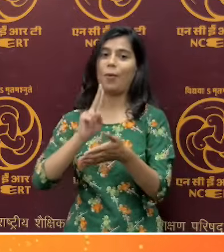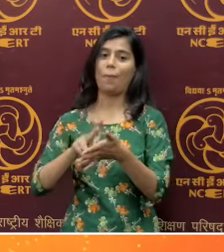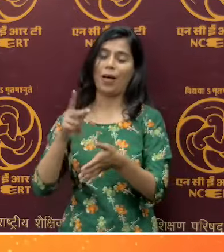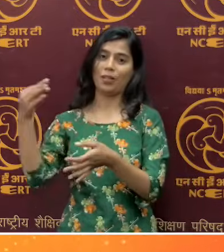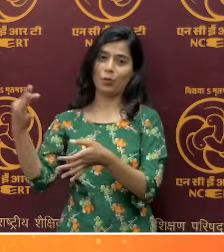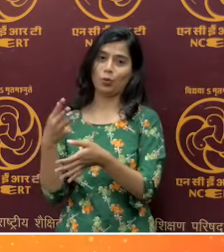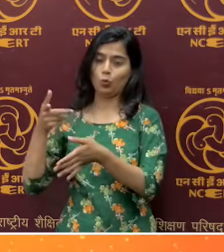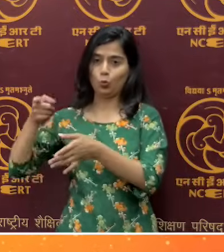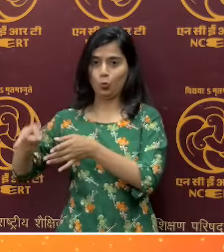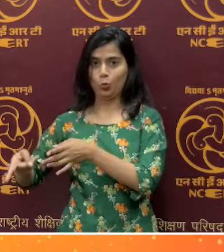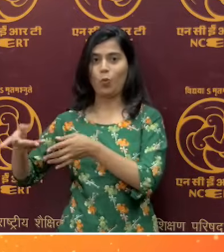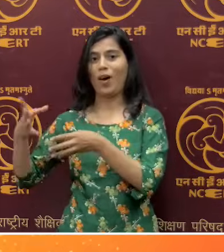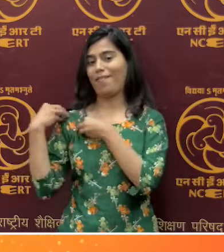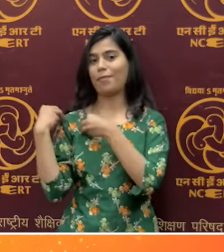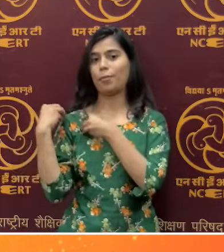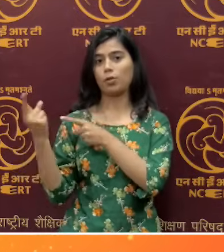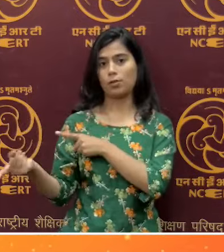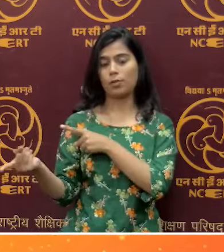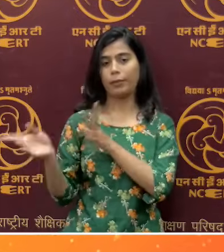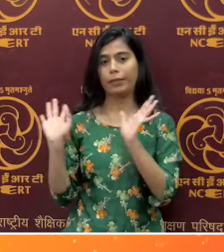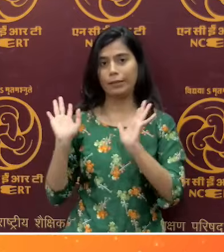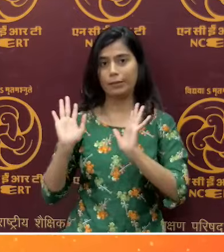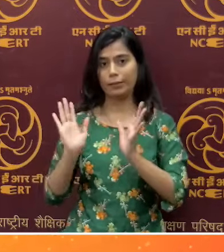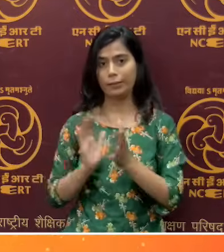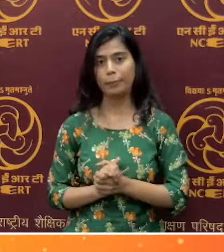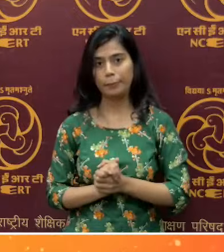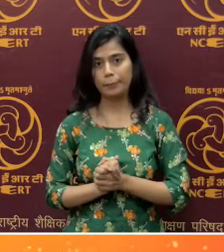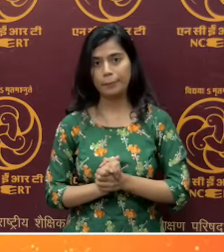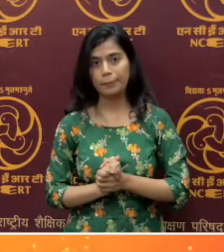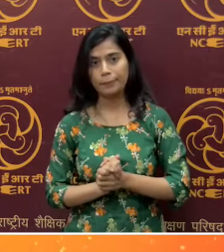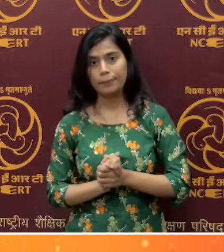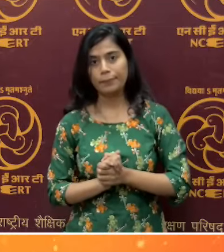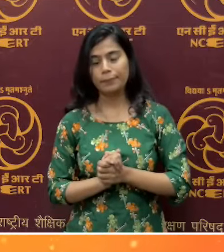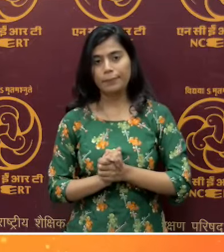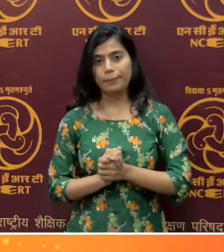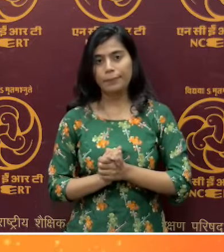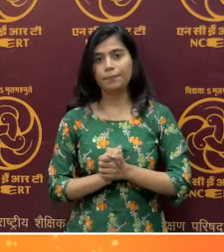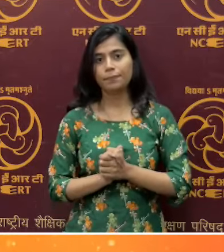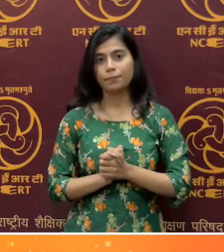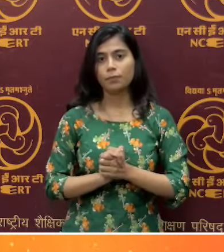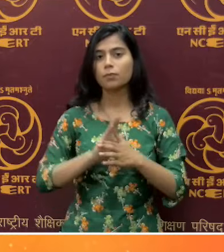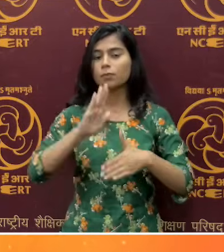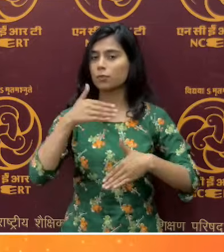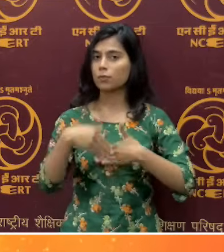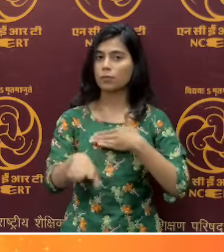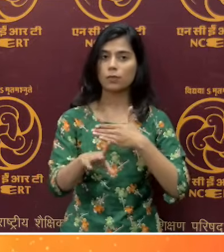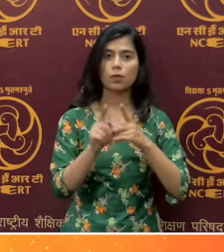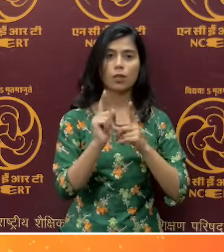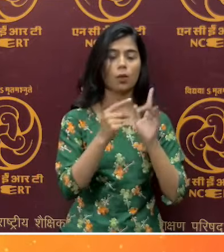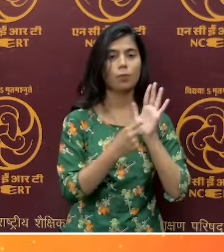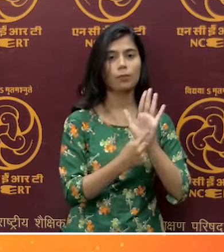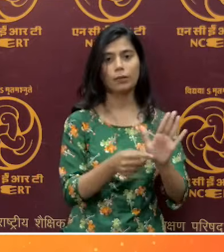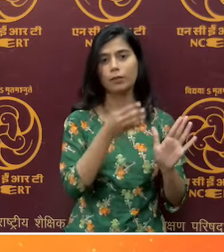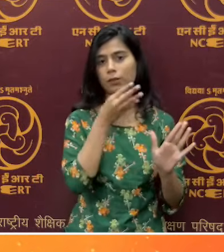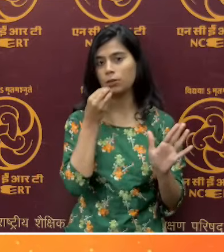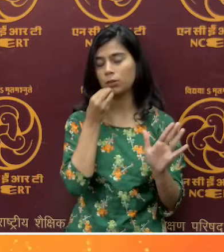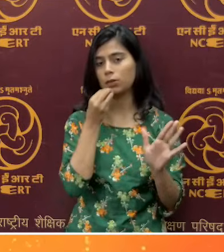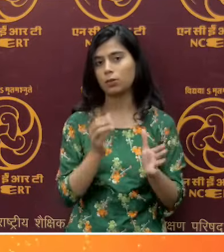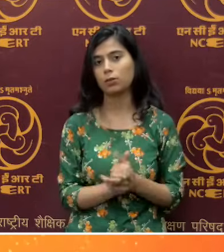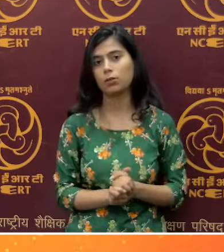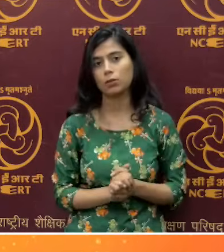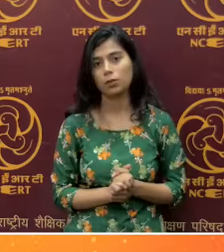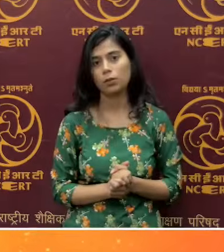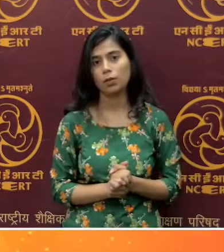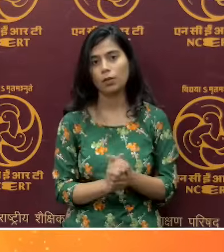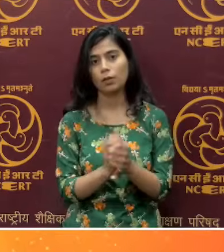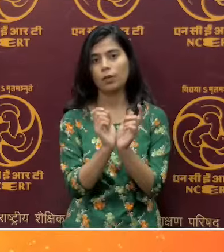retired headmaster and transferred headmaster. Just now answered, I think. Okay, let's continue with the demonstration, please.